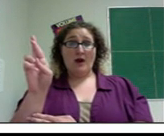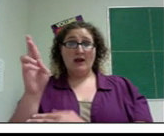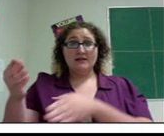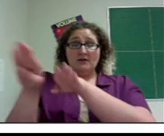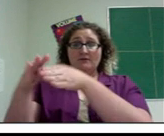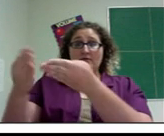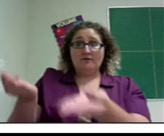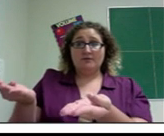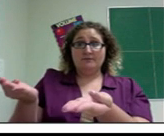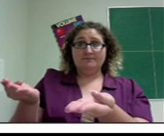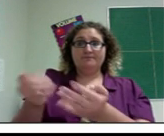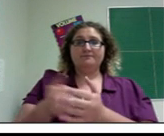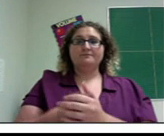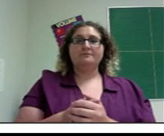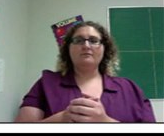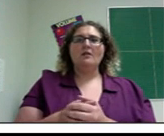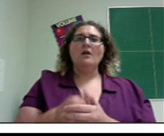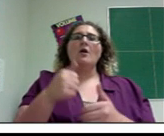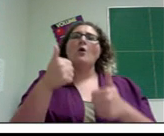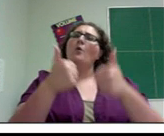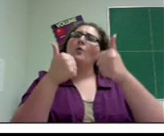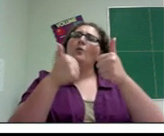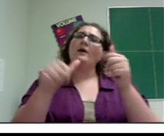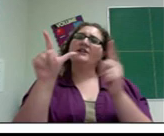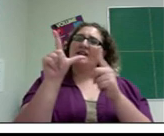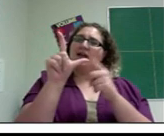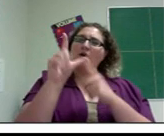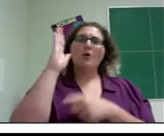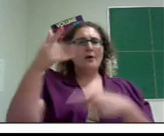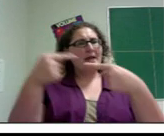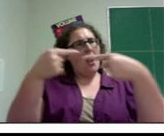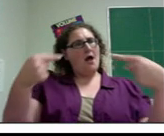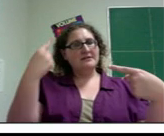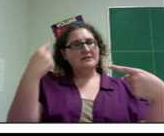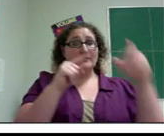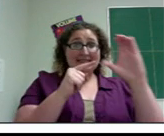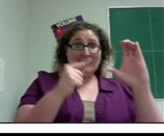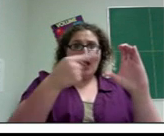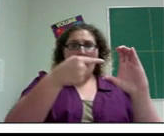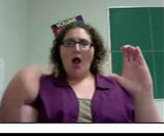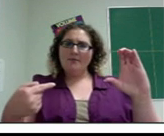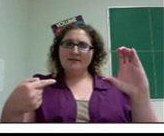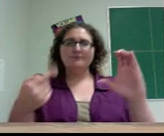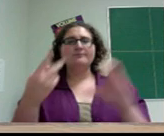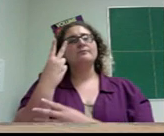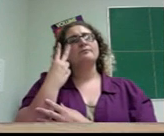it. Which letter will be opposite the letter C? Well, let's look at that for a moment.